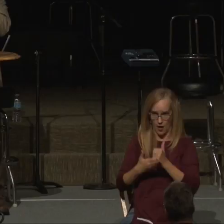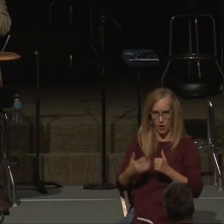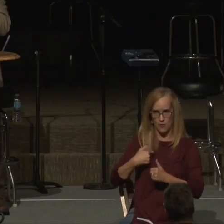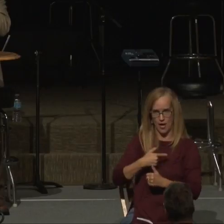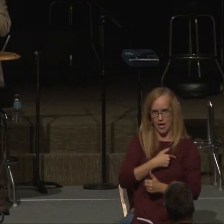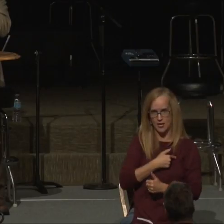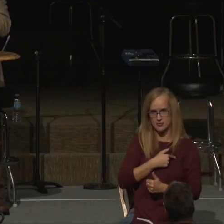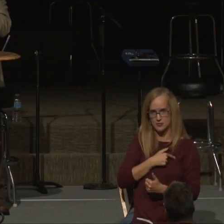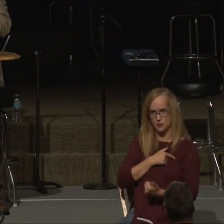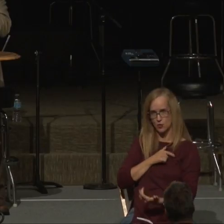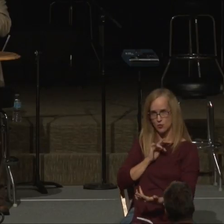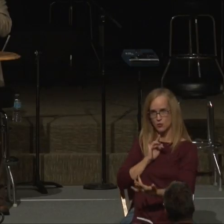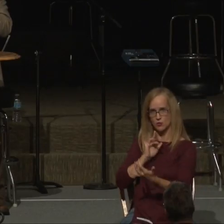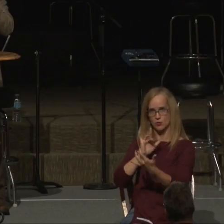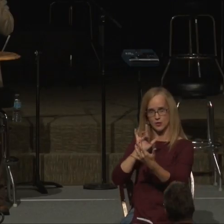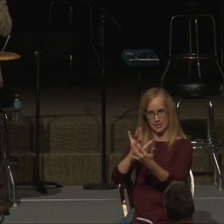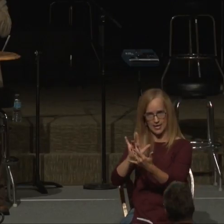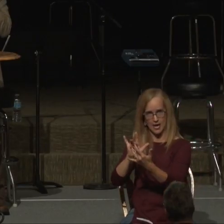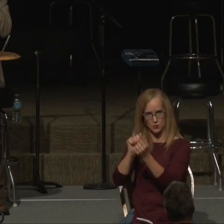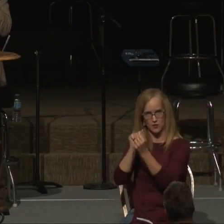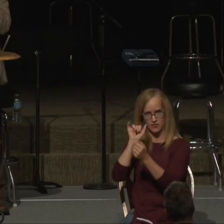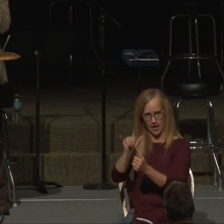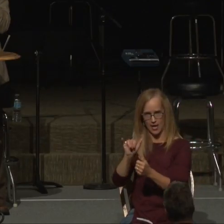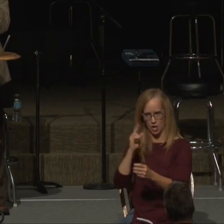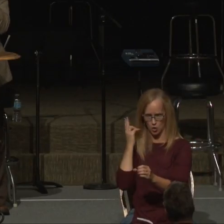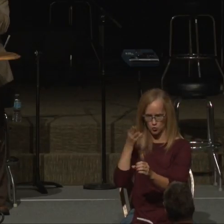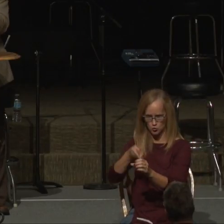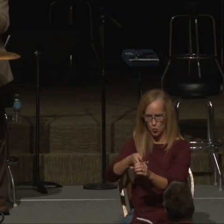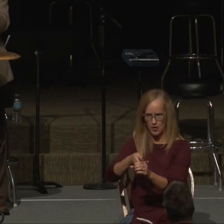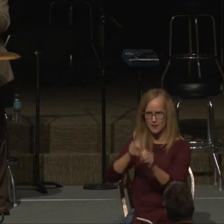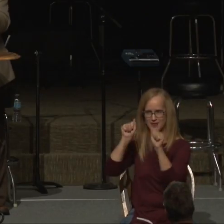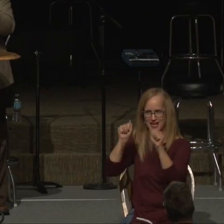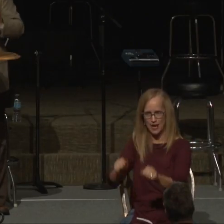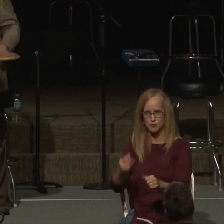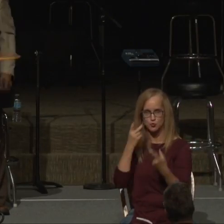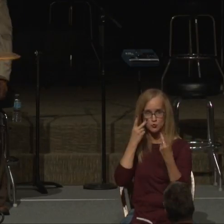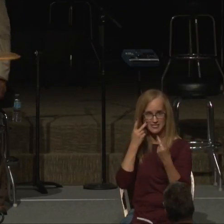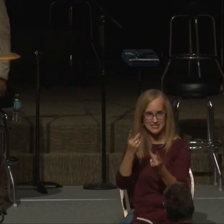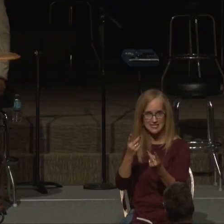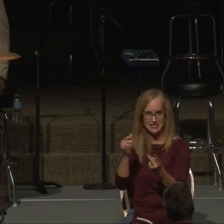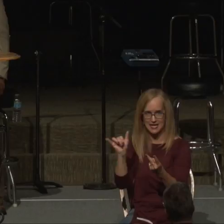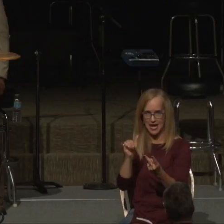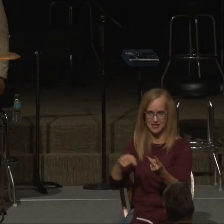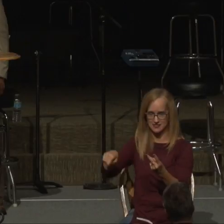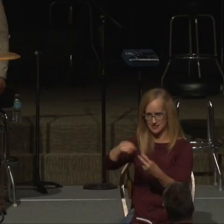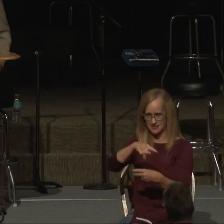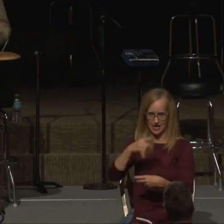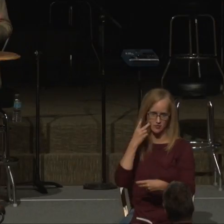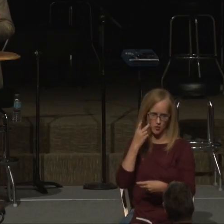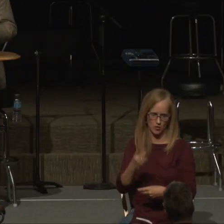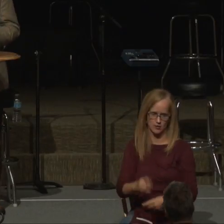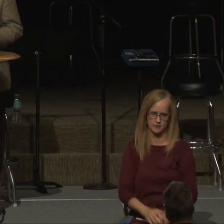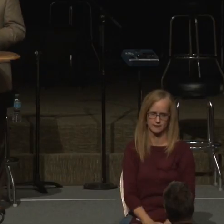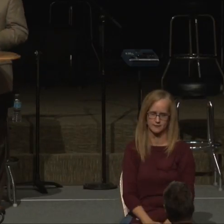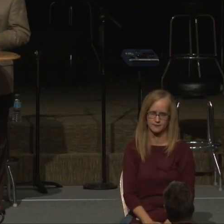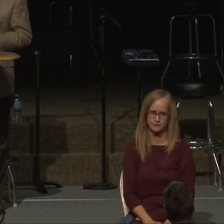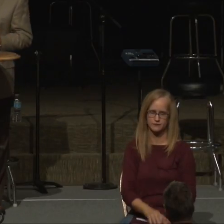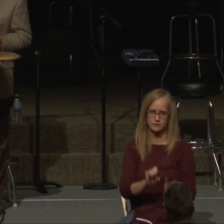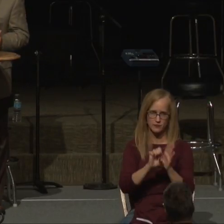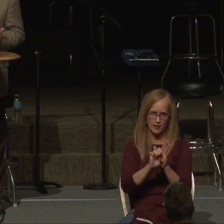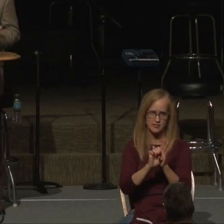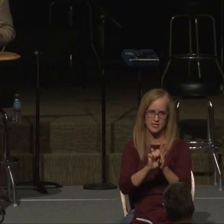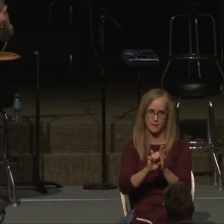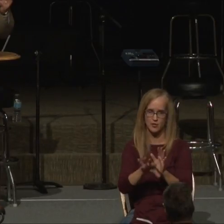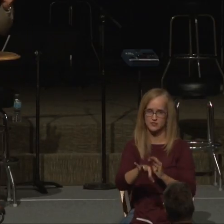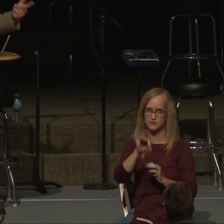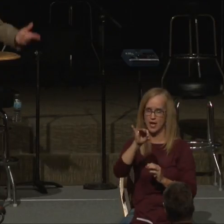into connection with that and to join into being able to see it just as they saw it. An example is